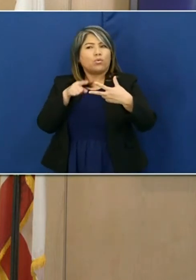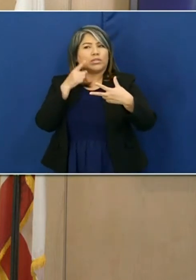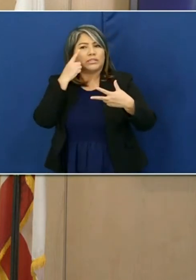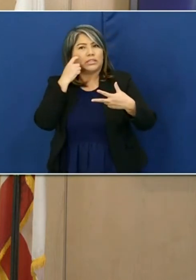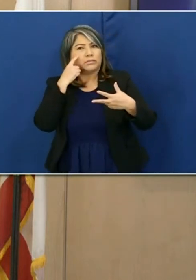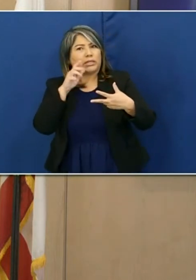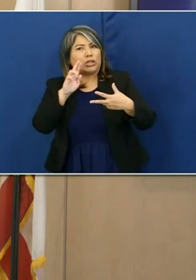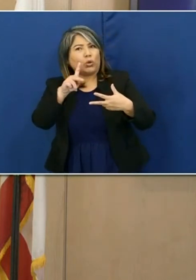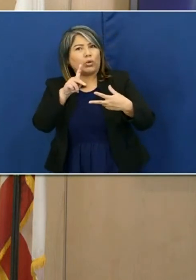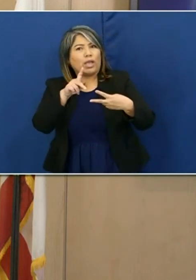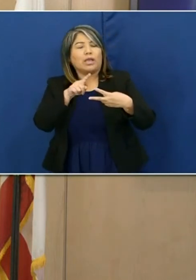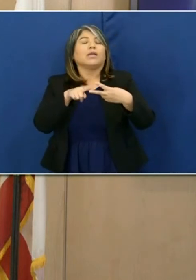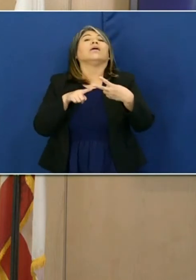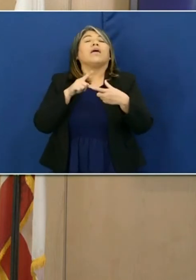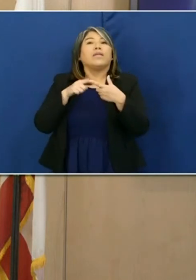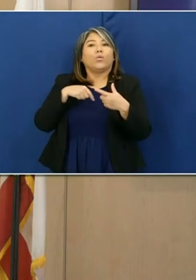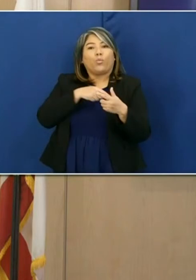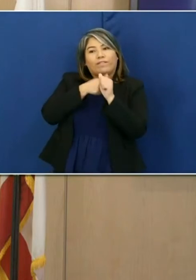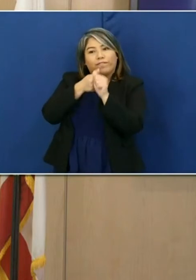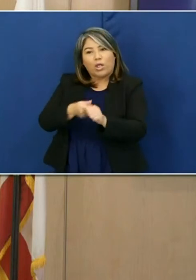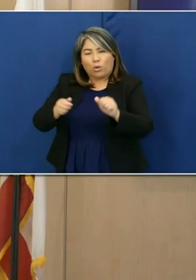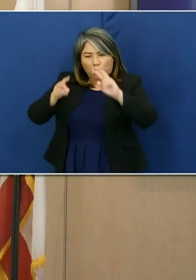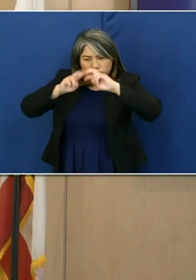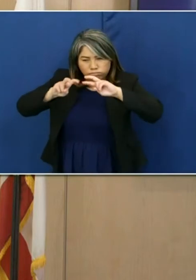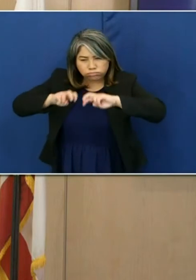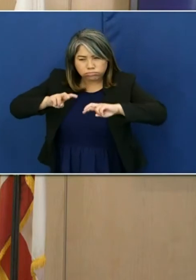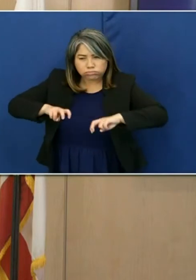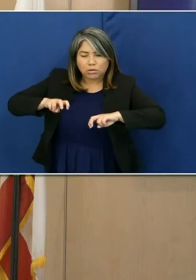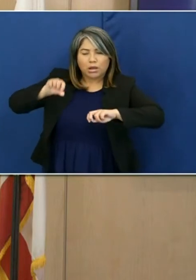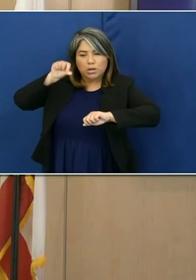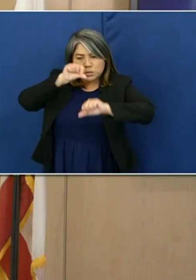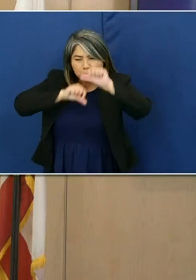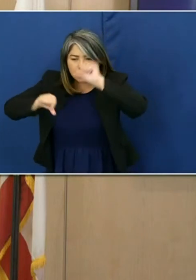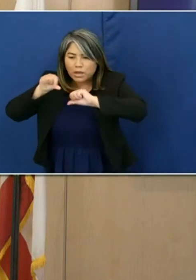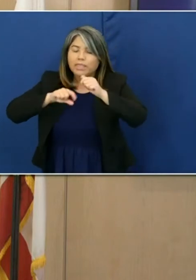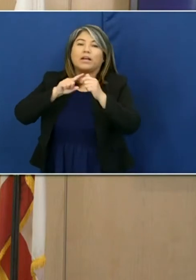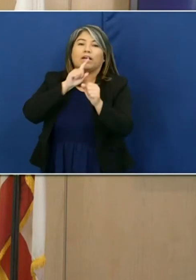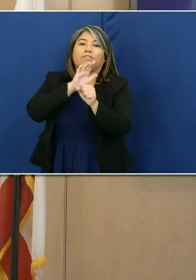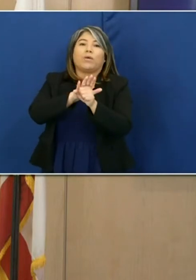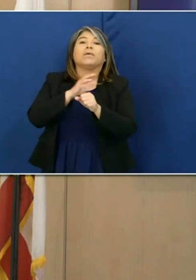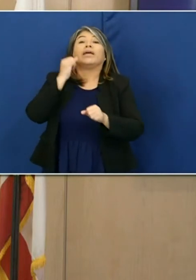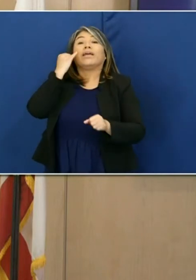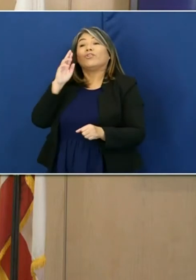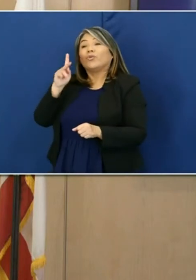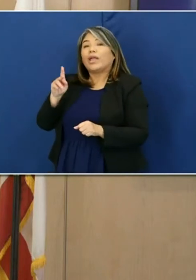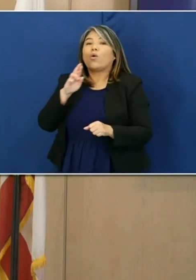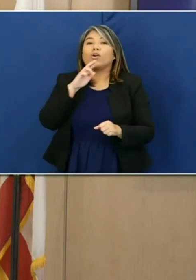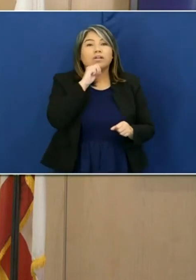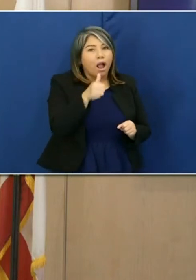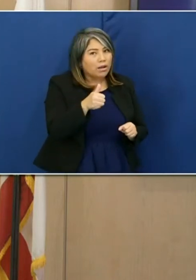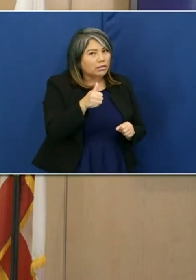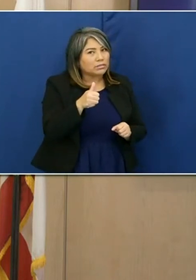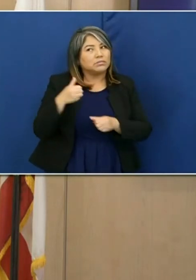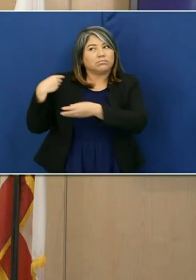specifically sequence that sample and then confirm whether it is indeed the UK lineage or not.